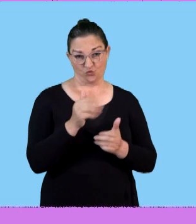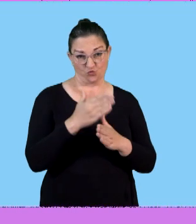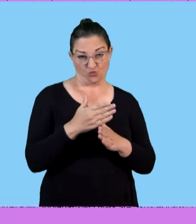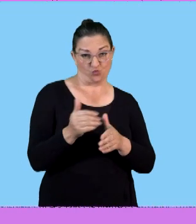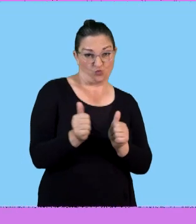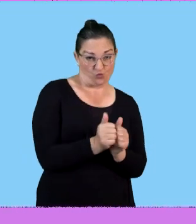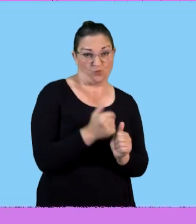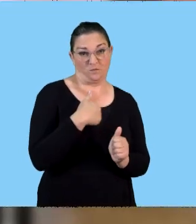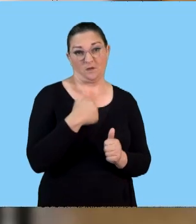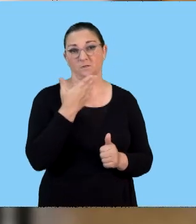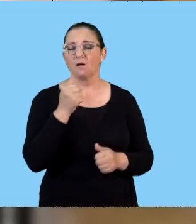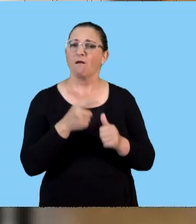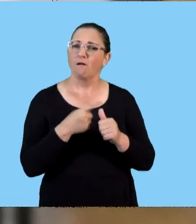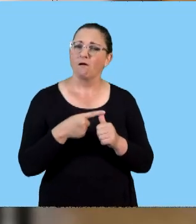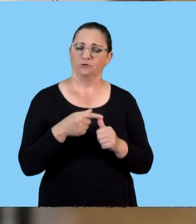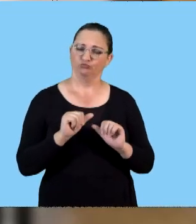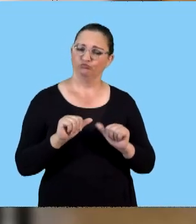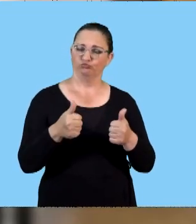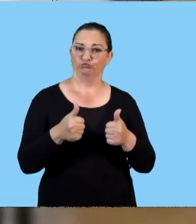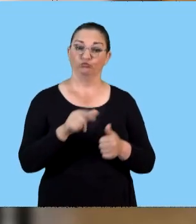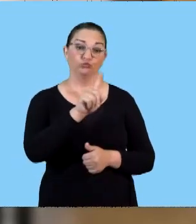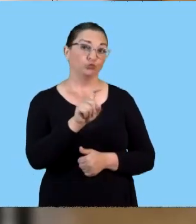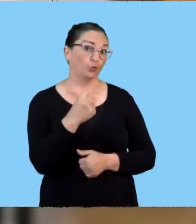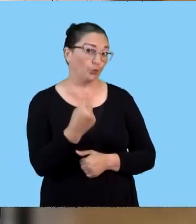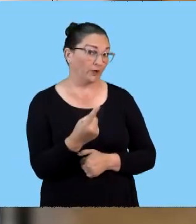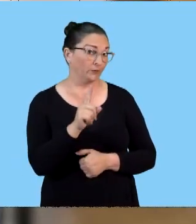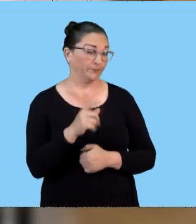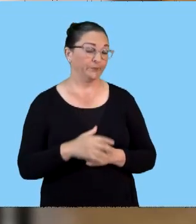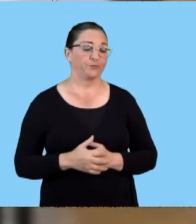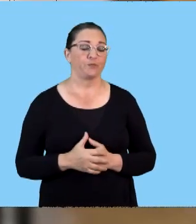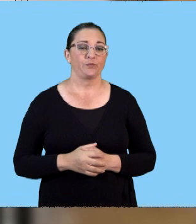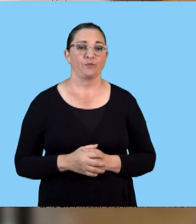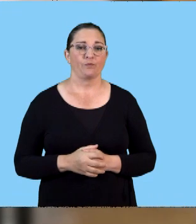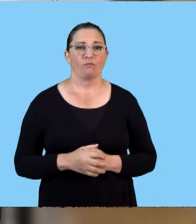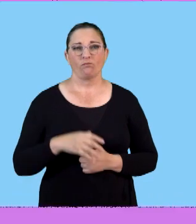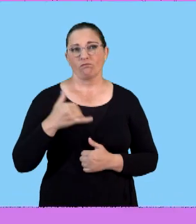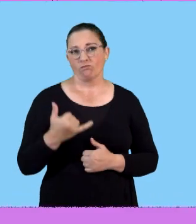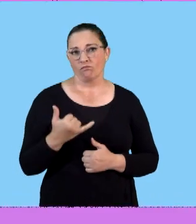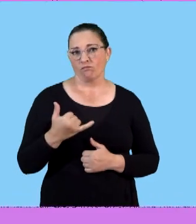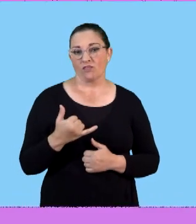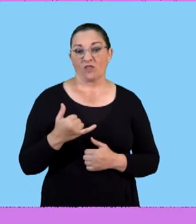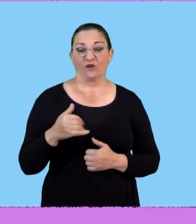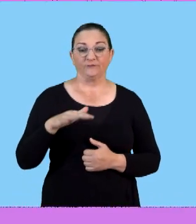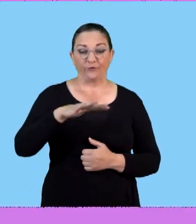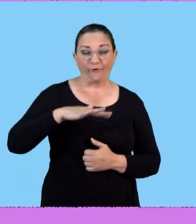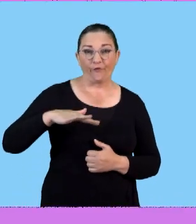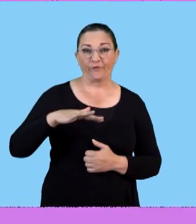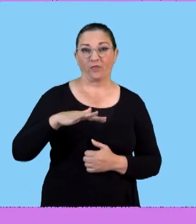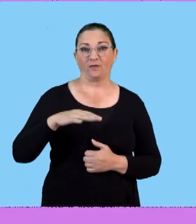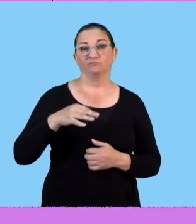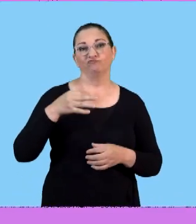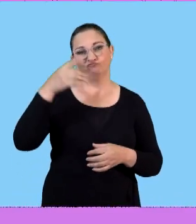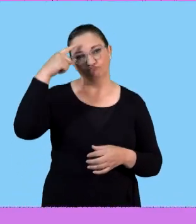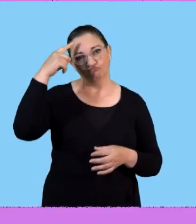the questions to the best of your ability. Right, so question number 1, we want to know, define surface